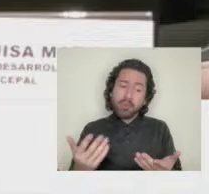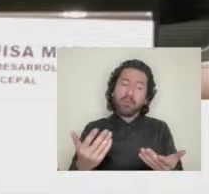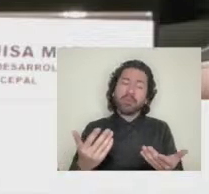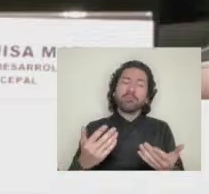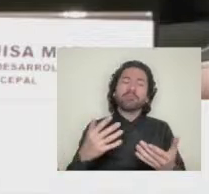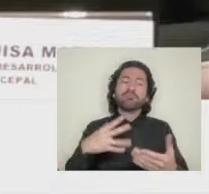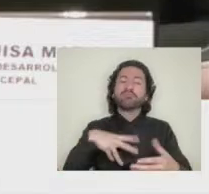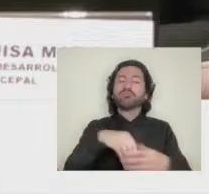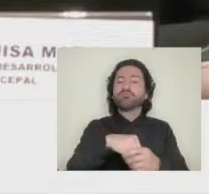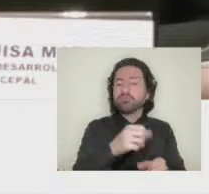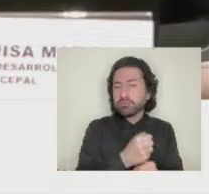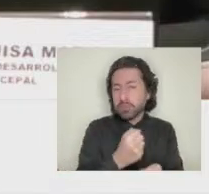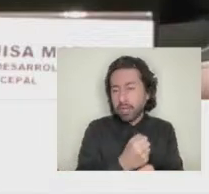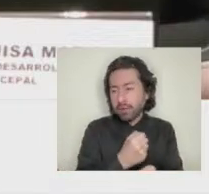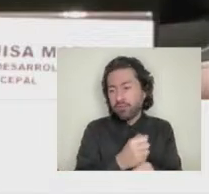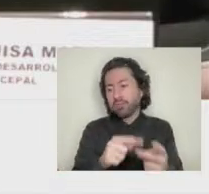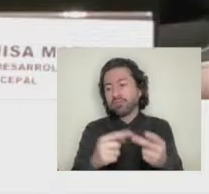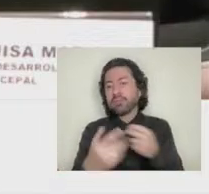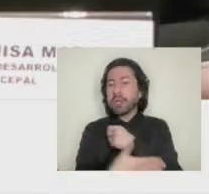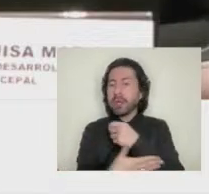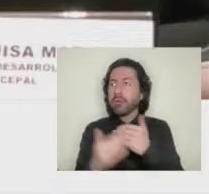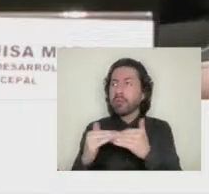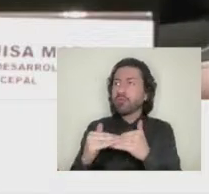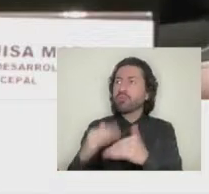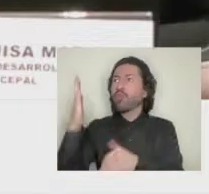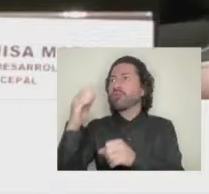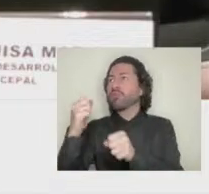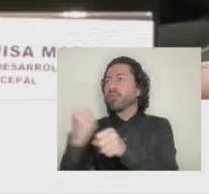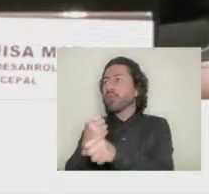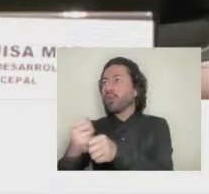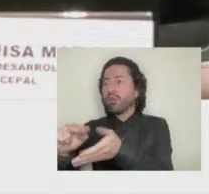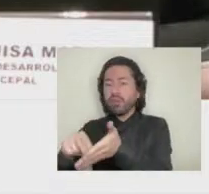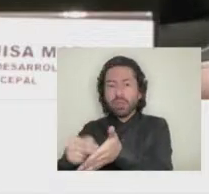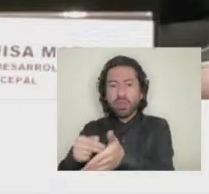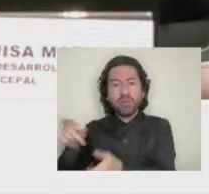For example, labor inclusion. Countries with a higher